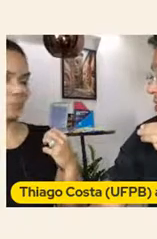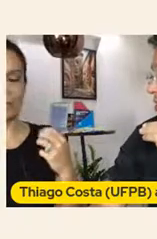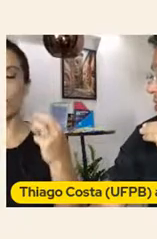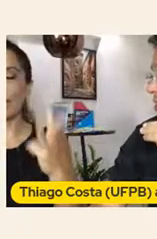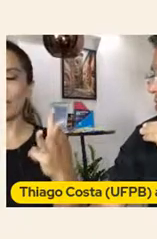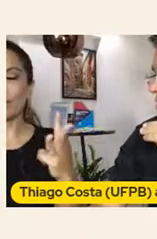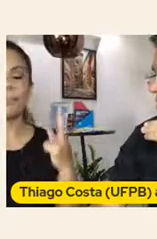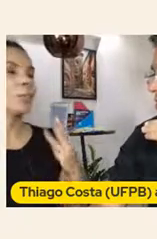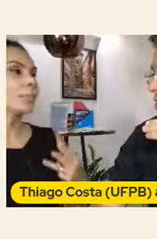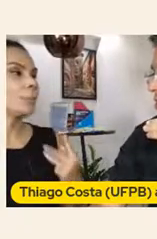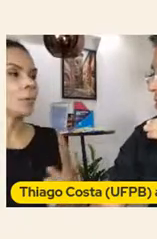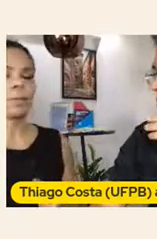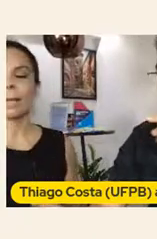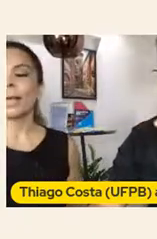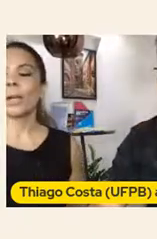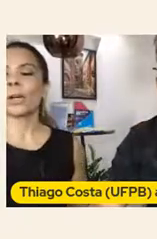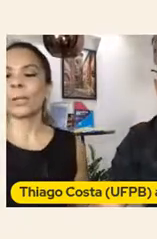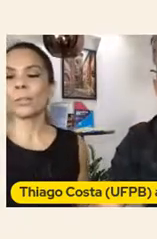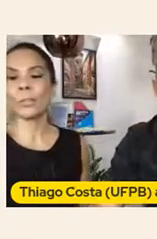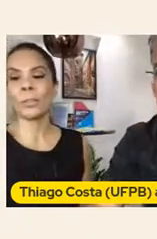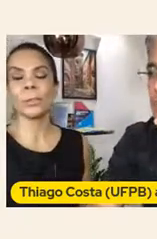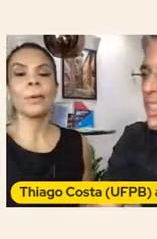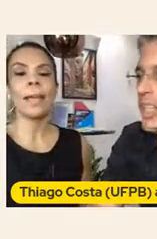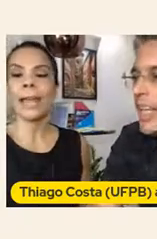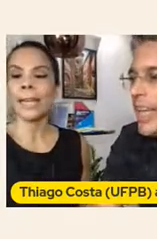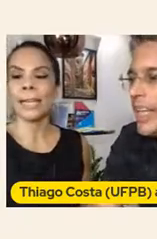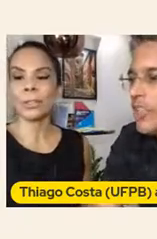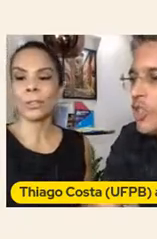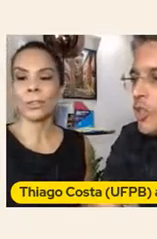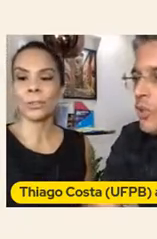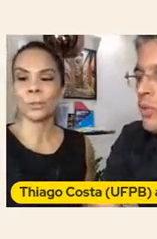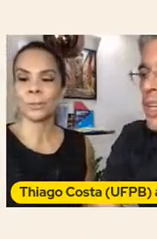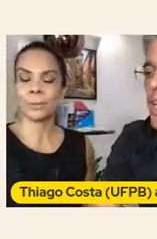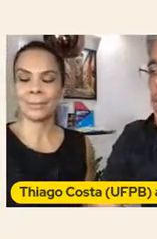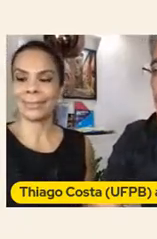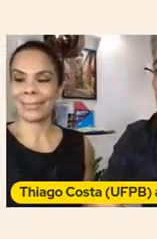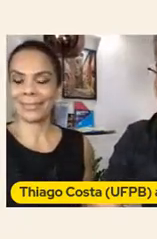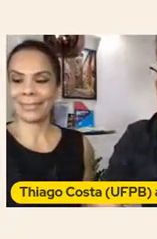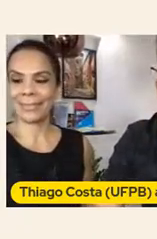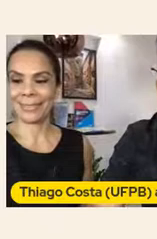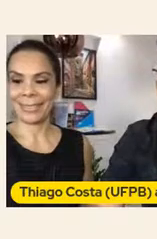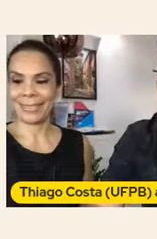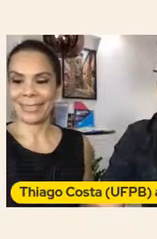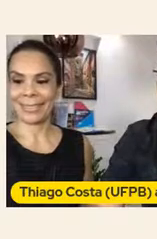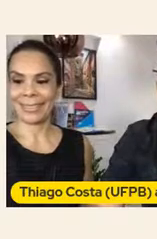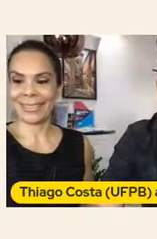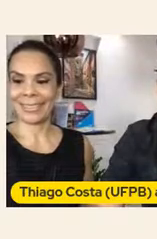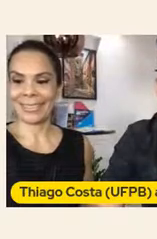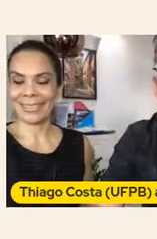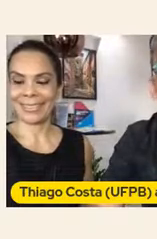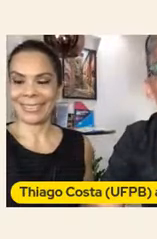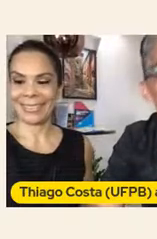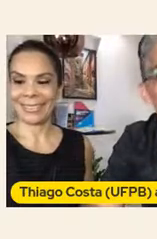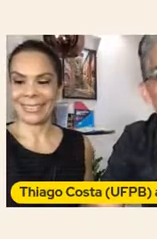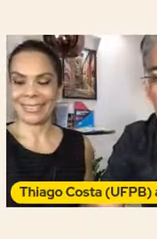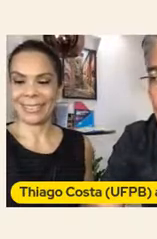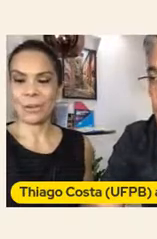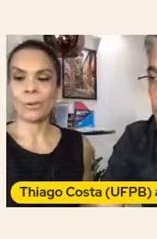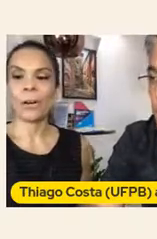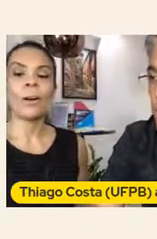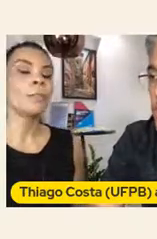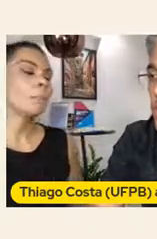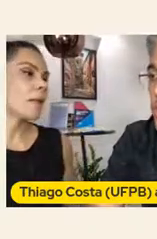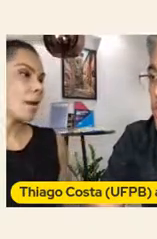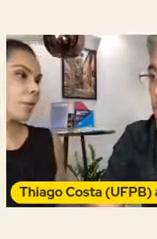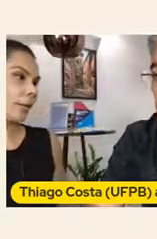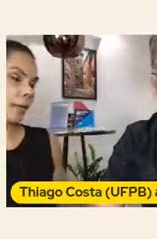three books. Okay, so the first book goes to 82. Aldimari or Aldimari, I don't